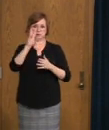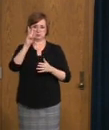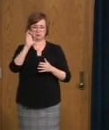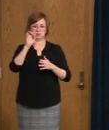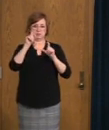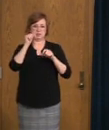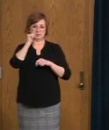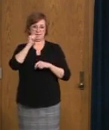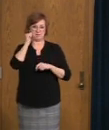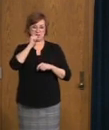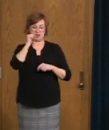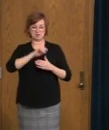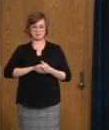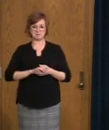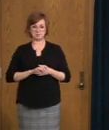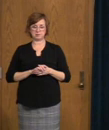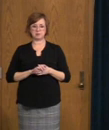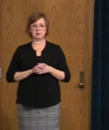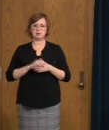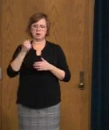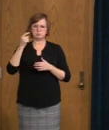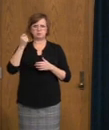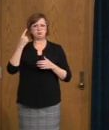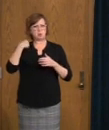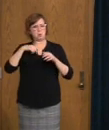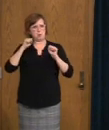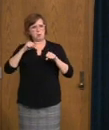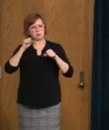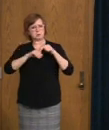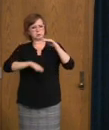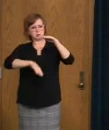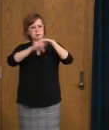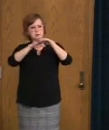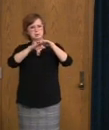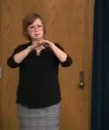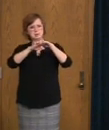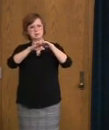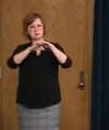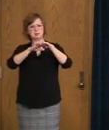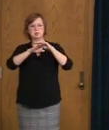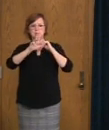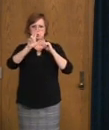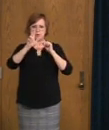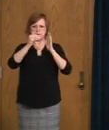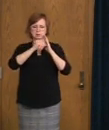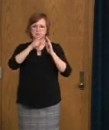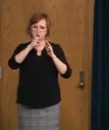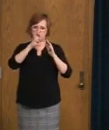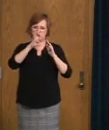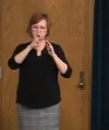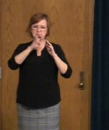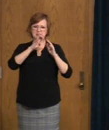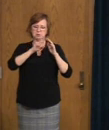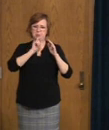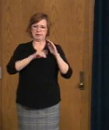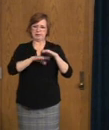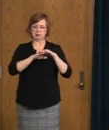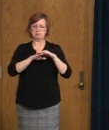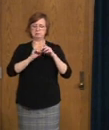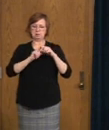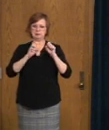day, although we have a sustainable lab capacity right now at around 3,400 tests a day. By the end of December,